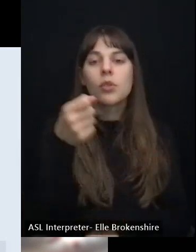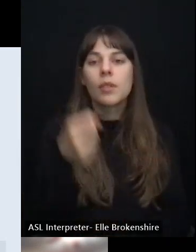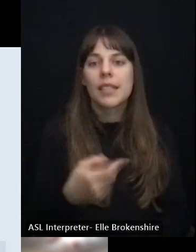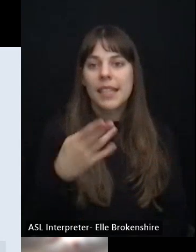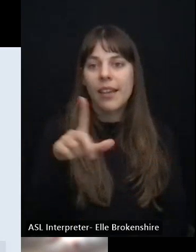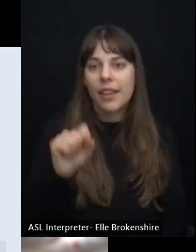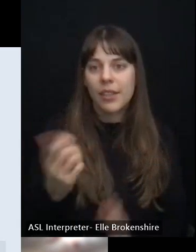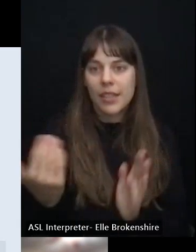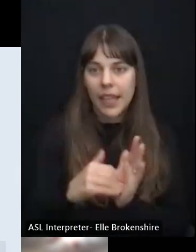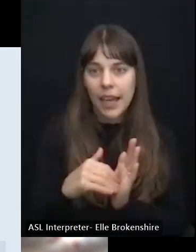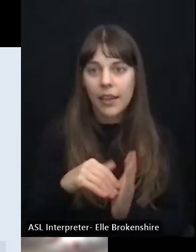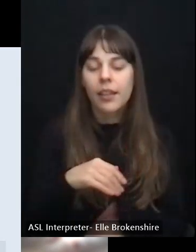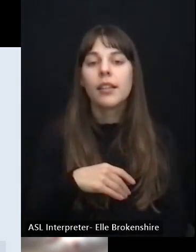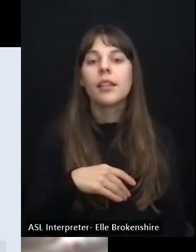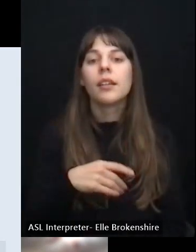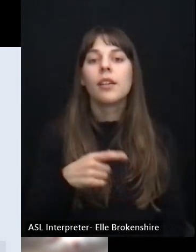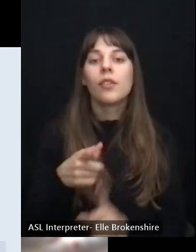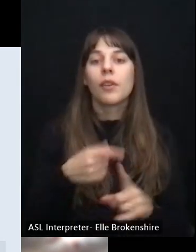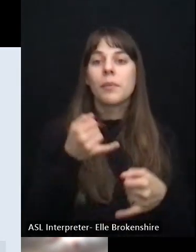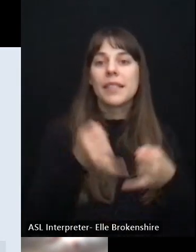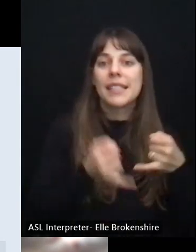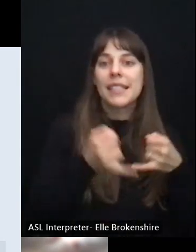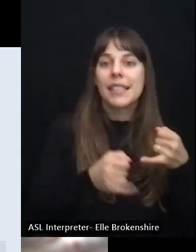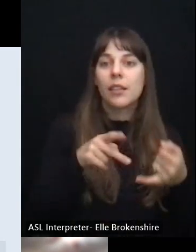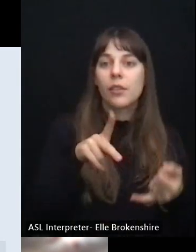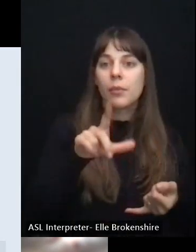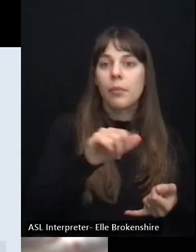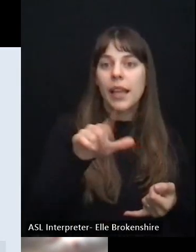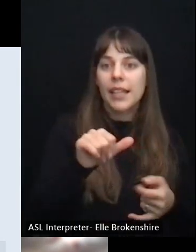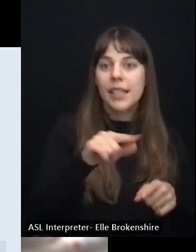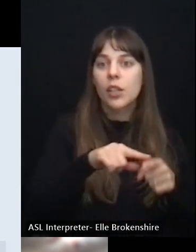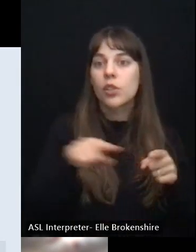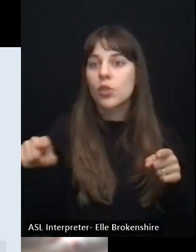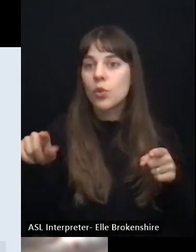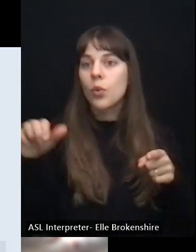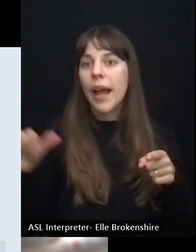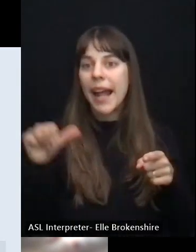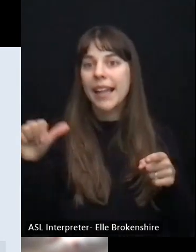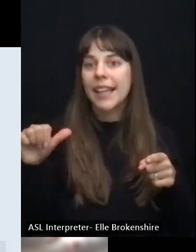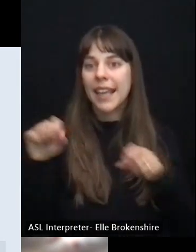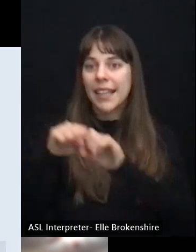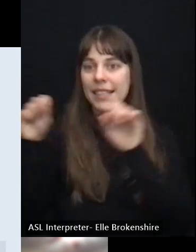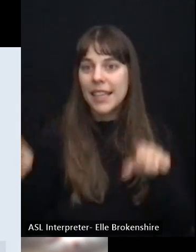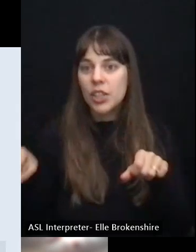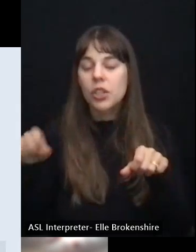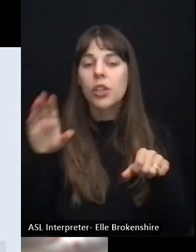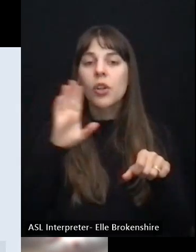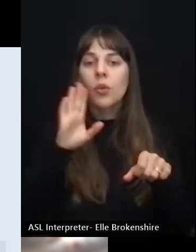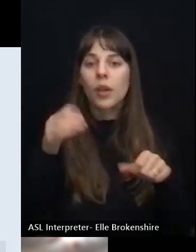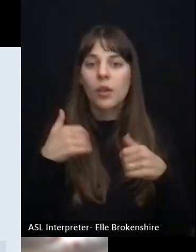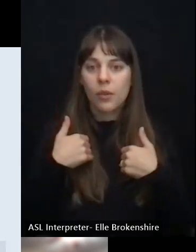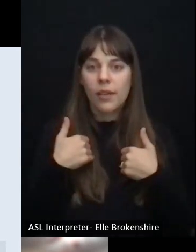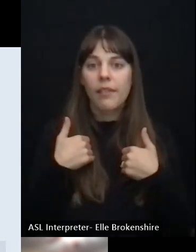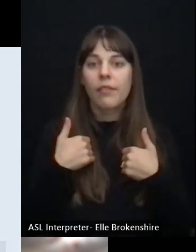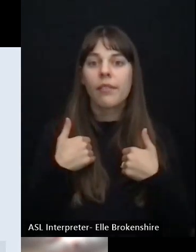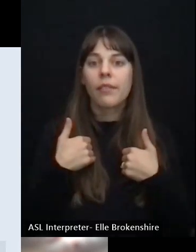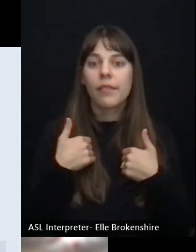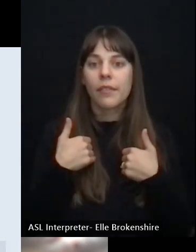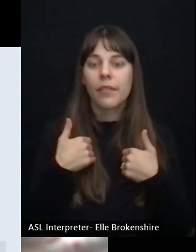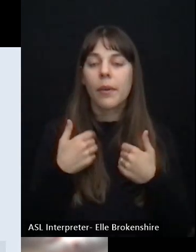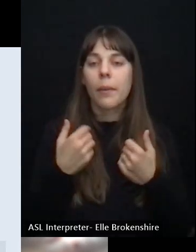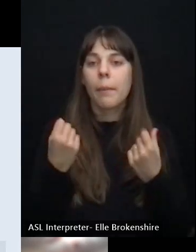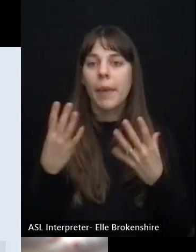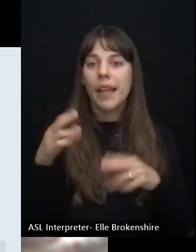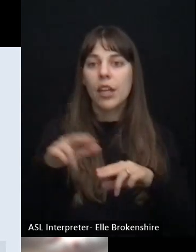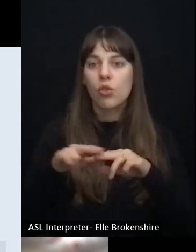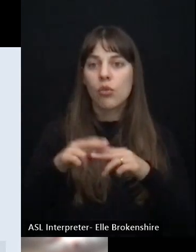Still Plaza all the way over to Allegheny Station, we will have isolated a number of rail cars,